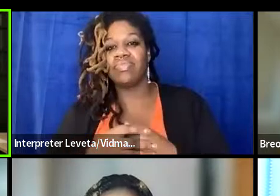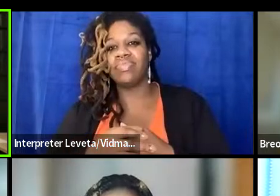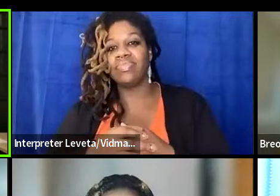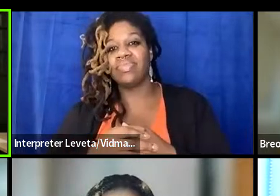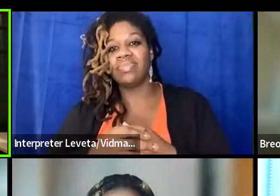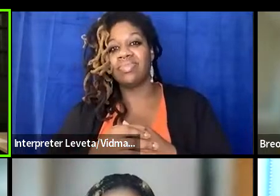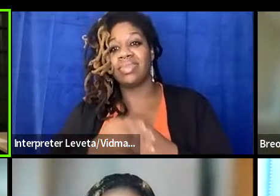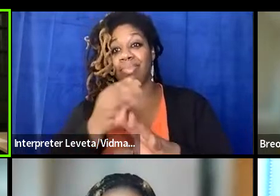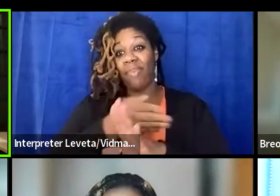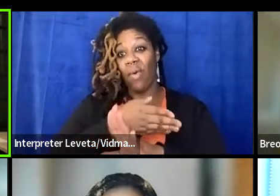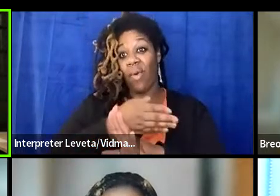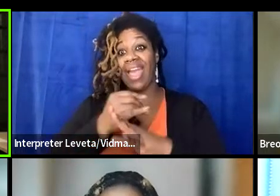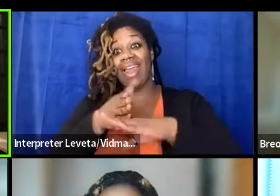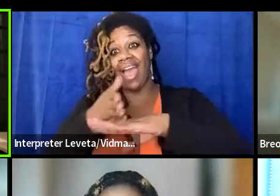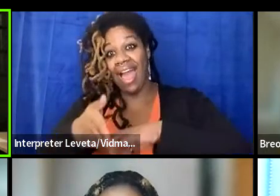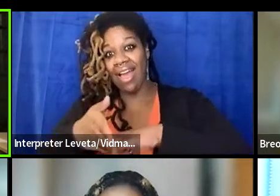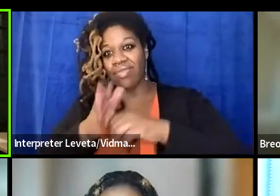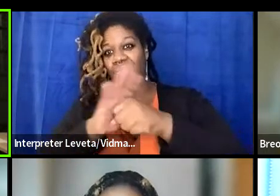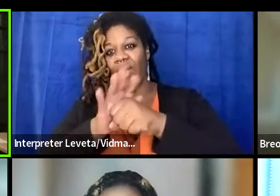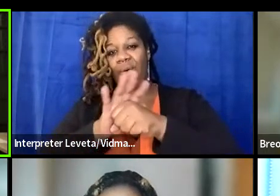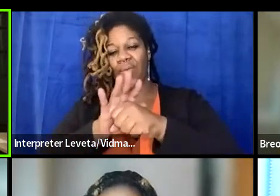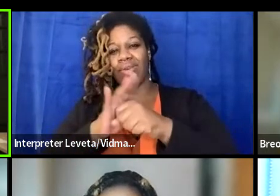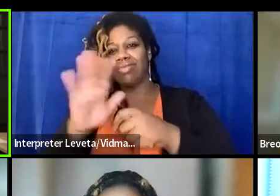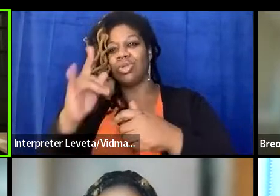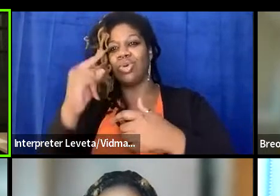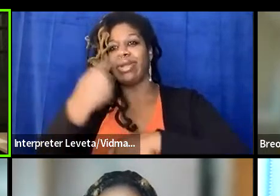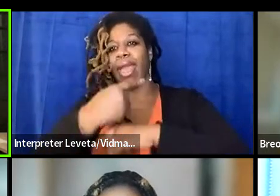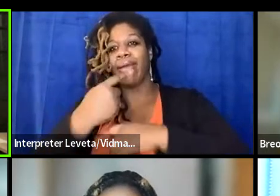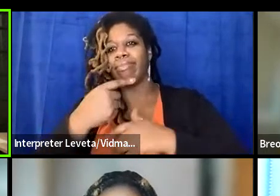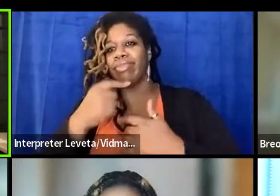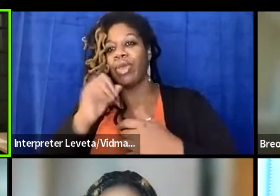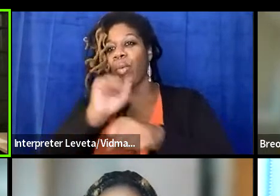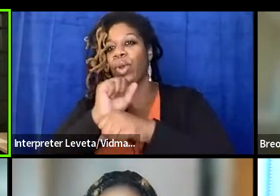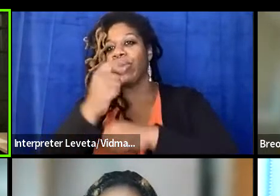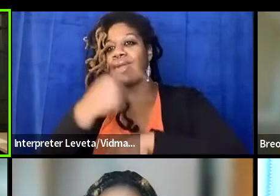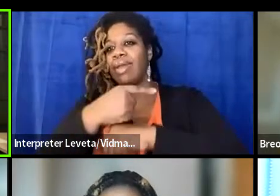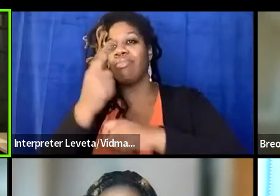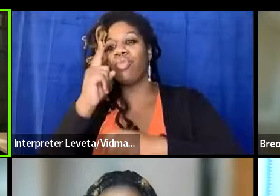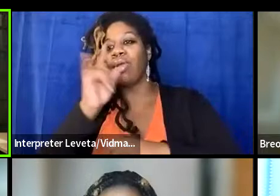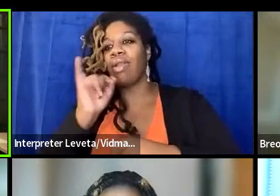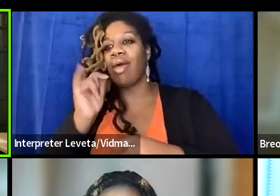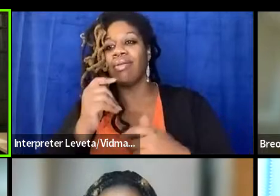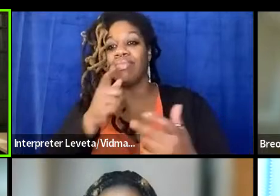COVID. So who starts this time?